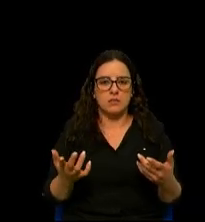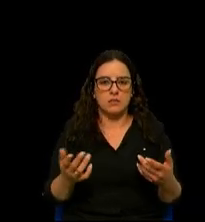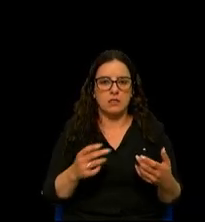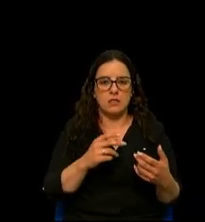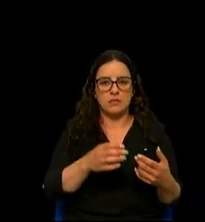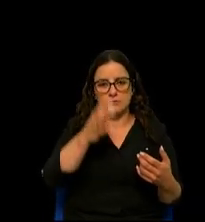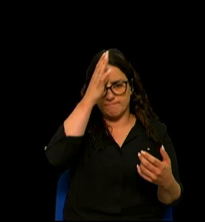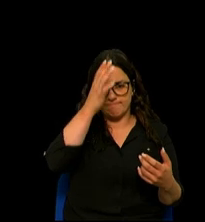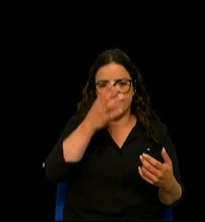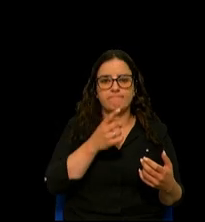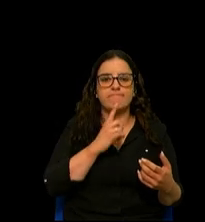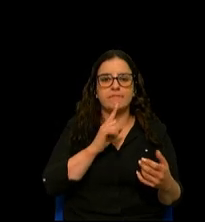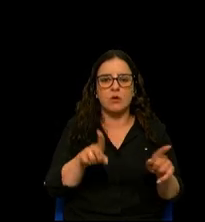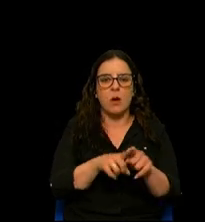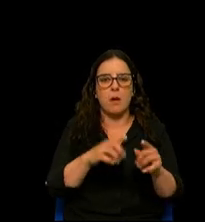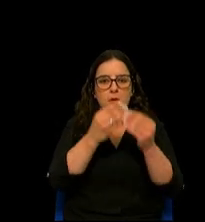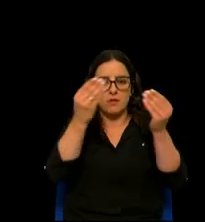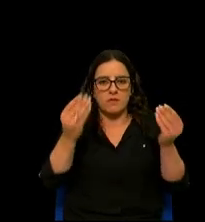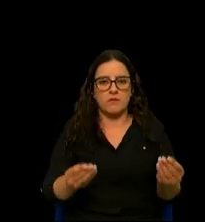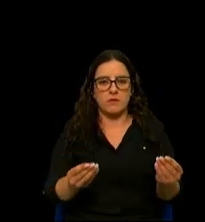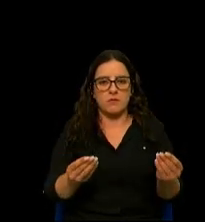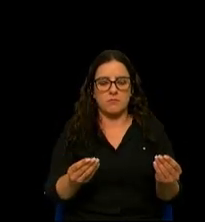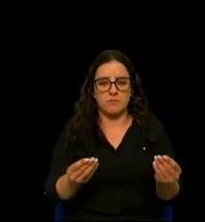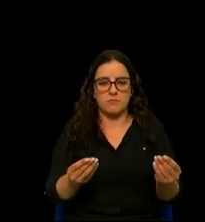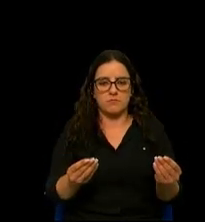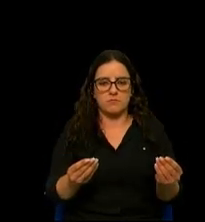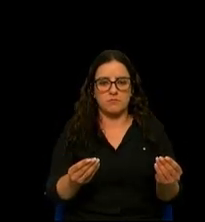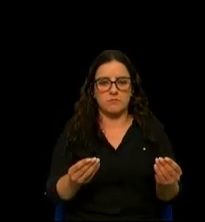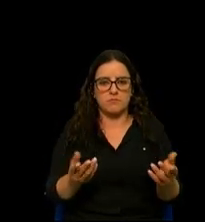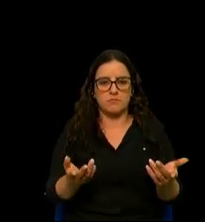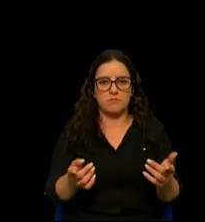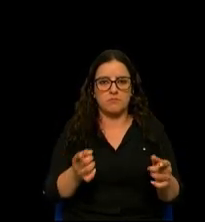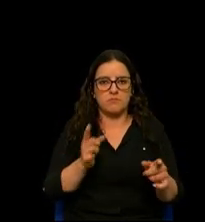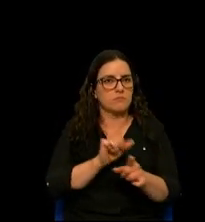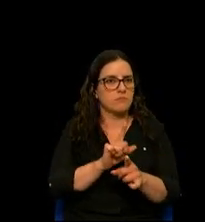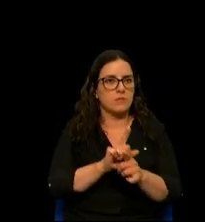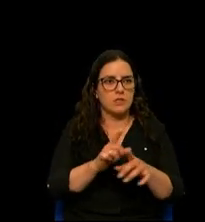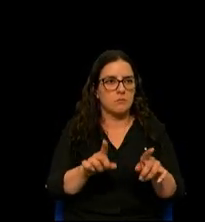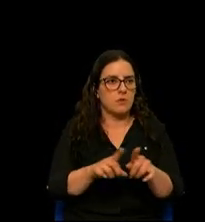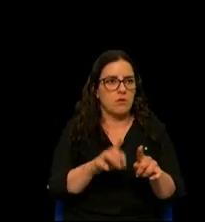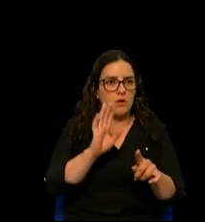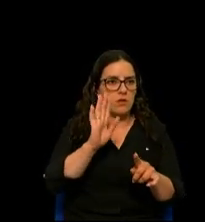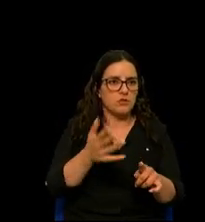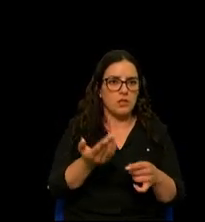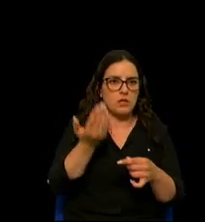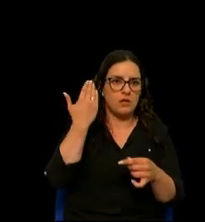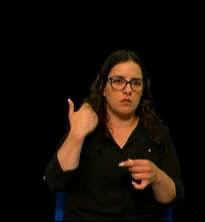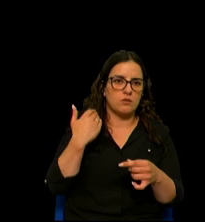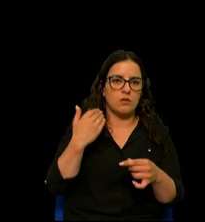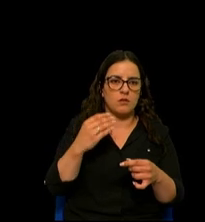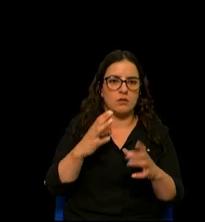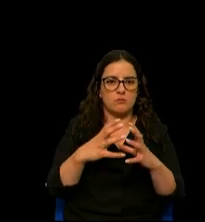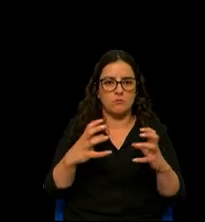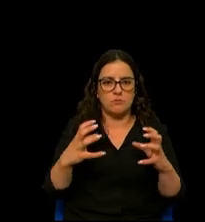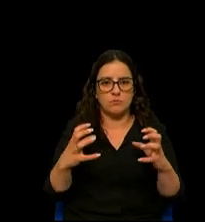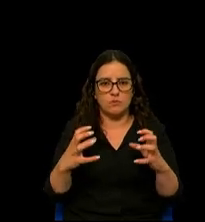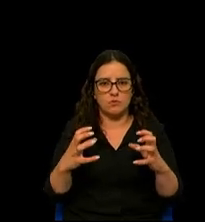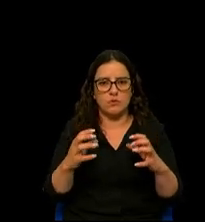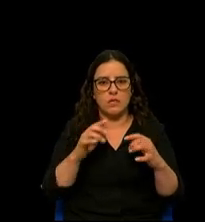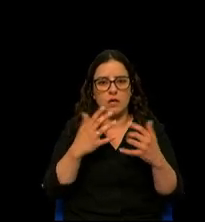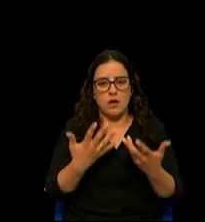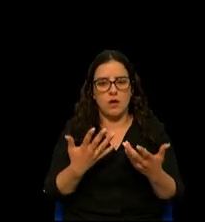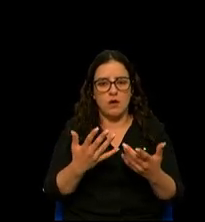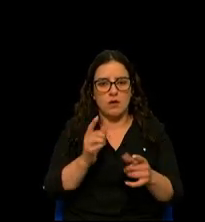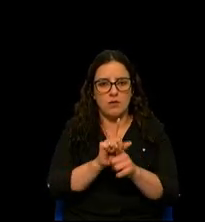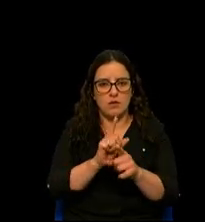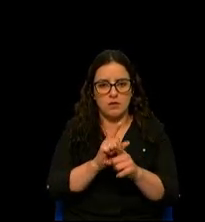platform. So think of it as the same paradigm that we already have for software in the cloud, but for AI. You can use AI as a